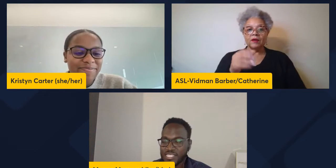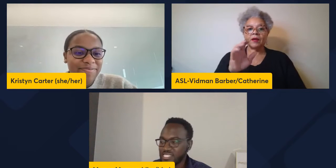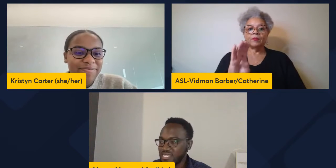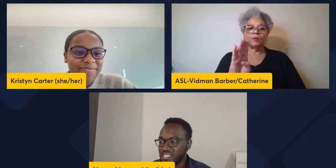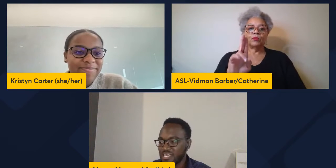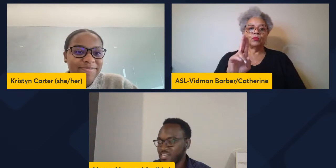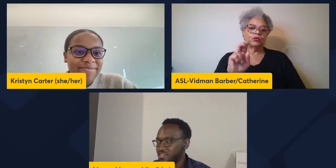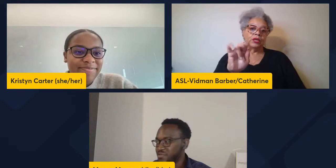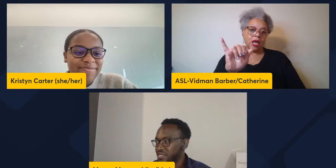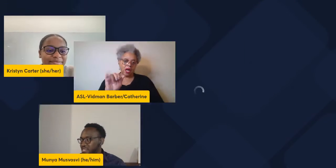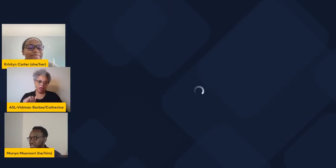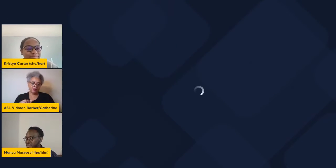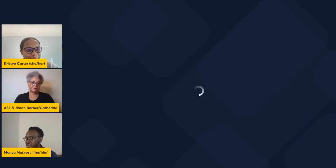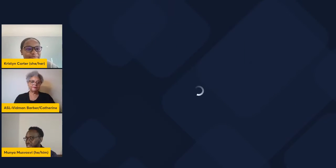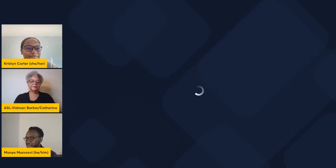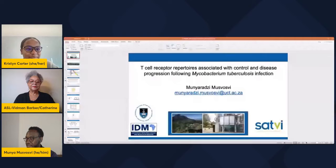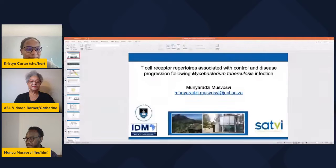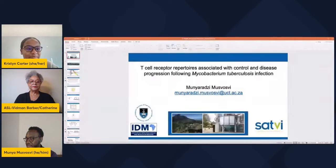Great. Thank you.